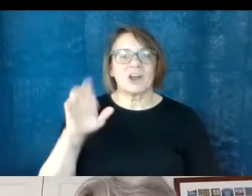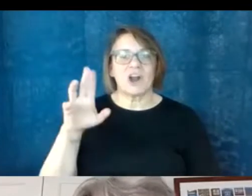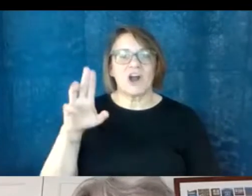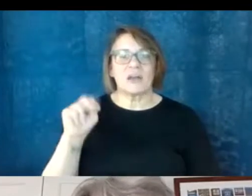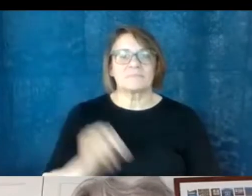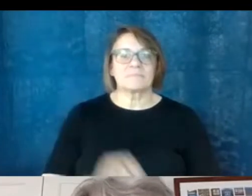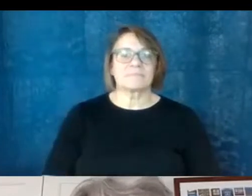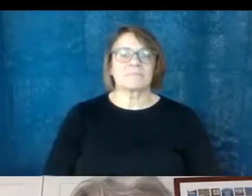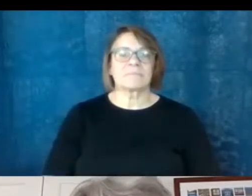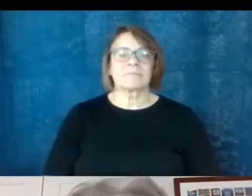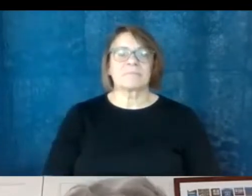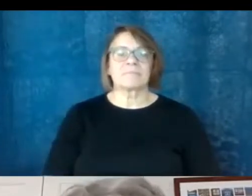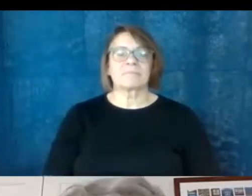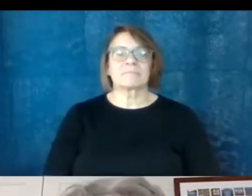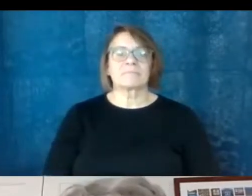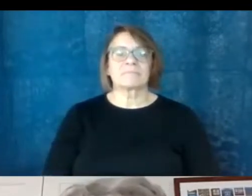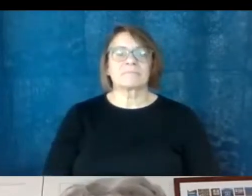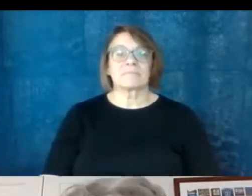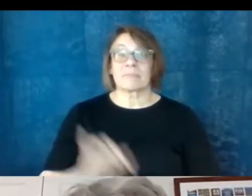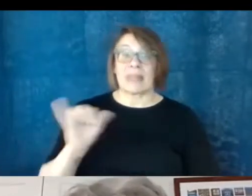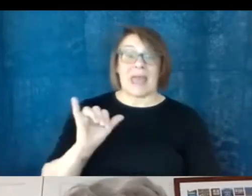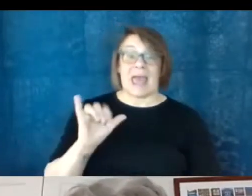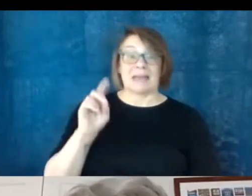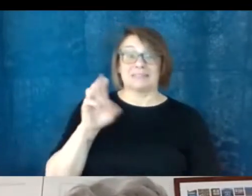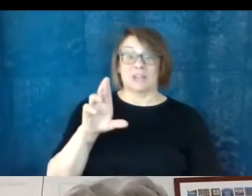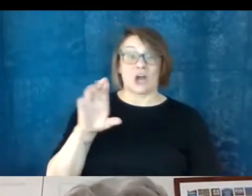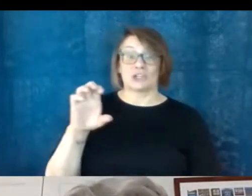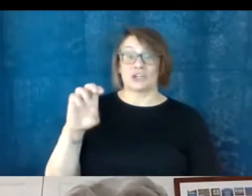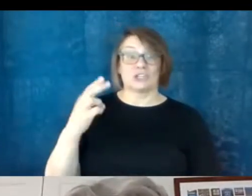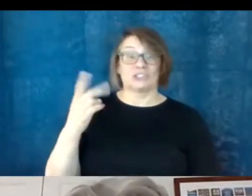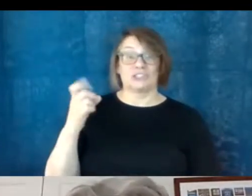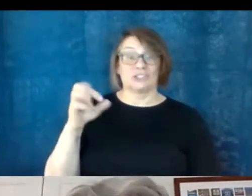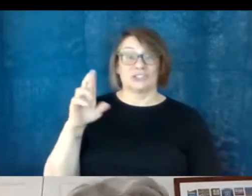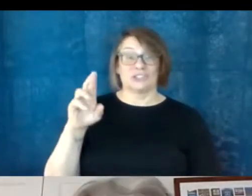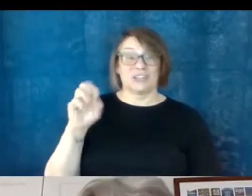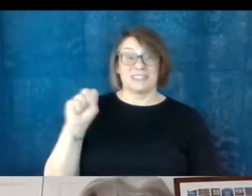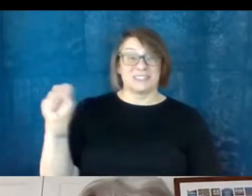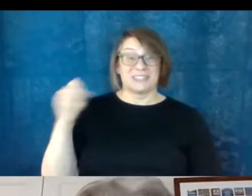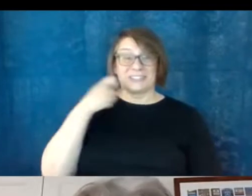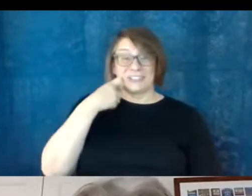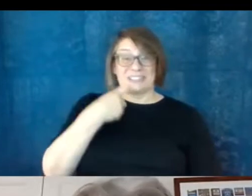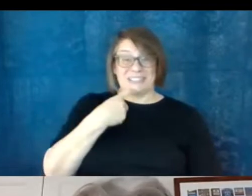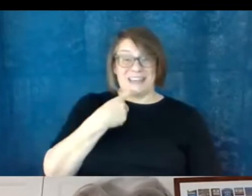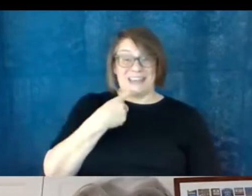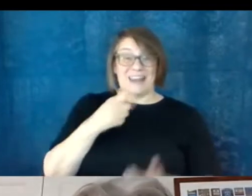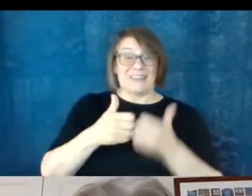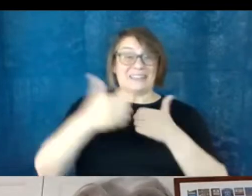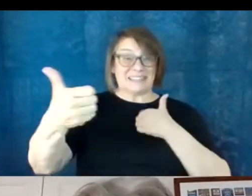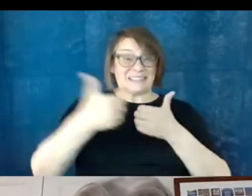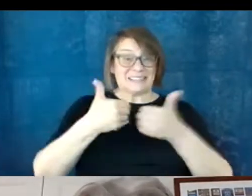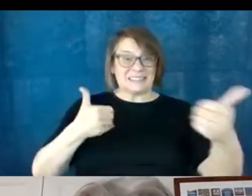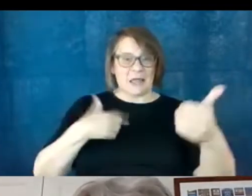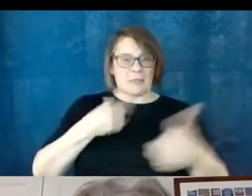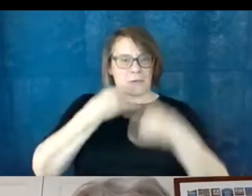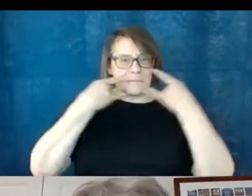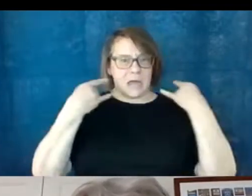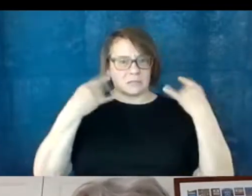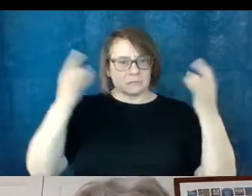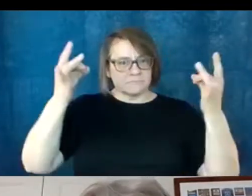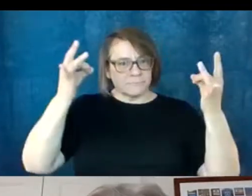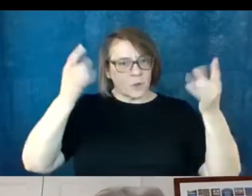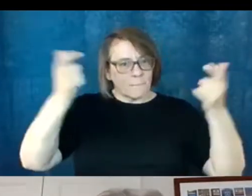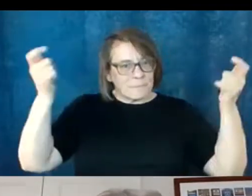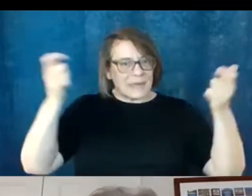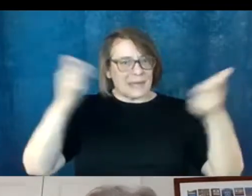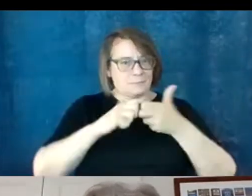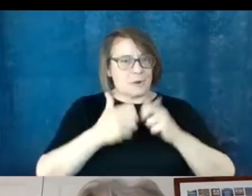So, as Dr. Childress just mentioned, the distance and the masks are a huge problem for those